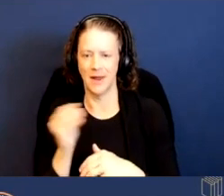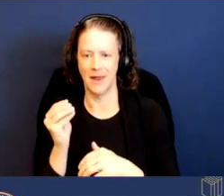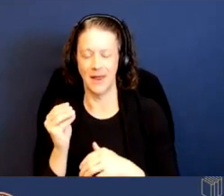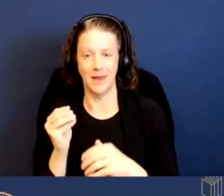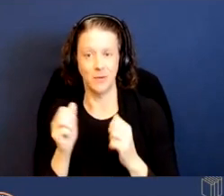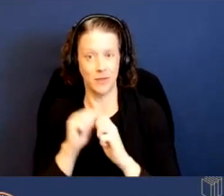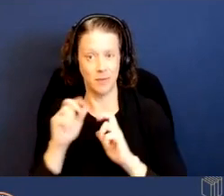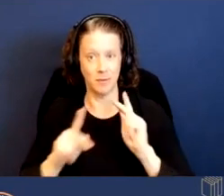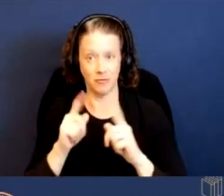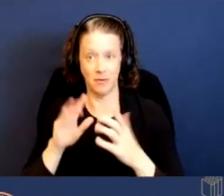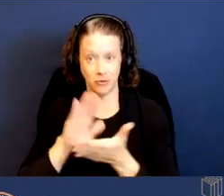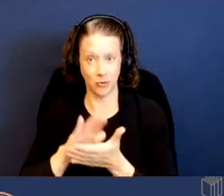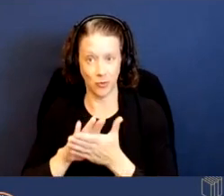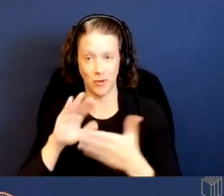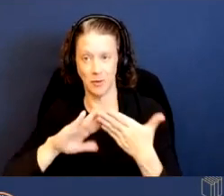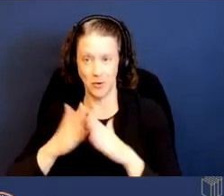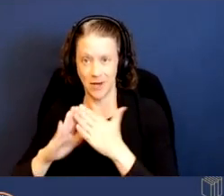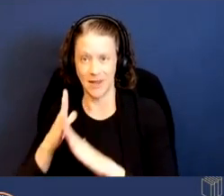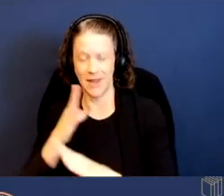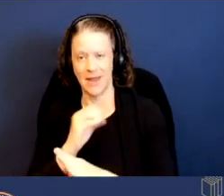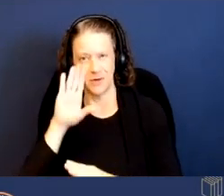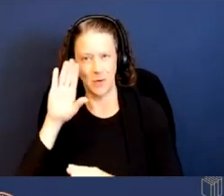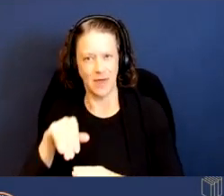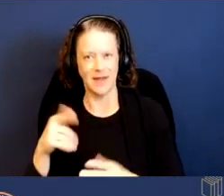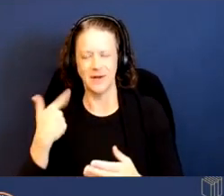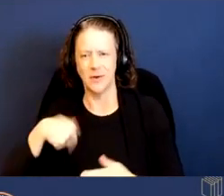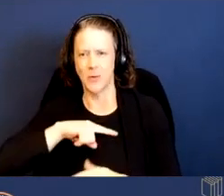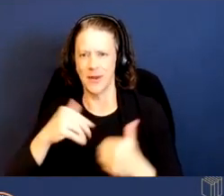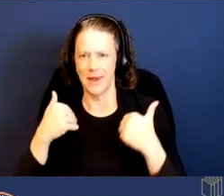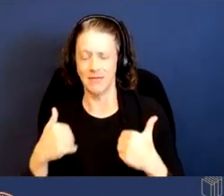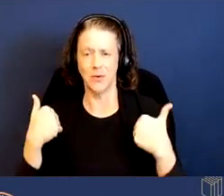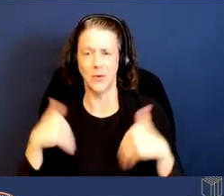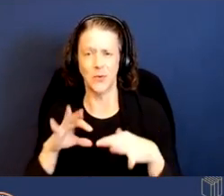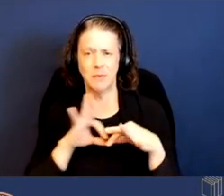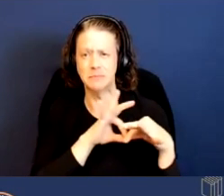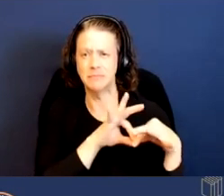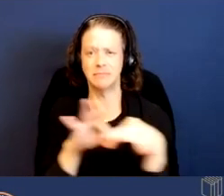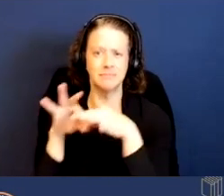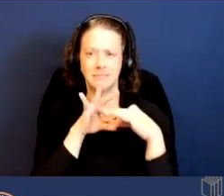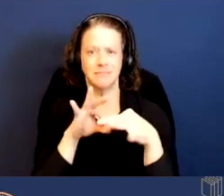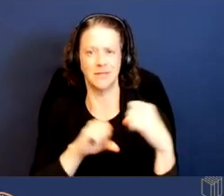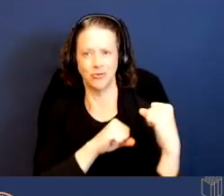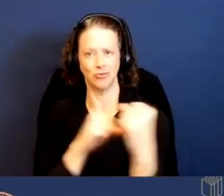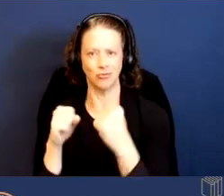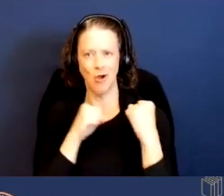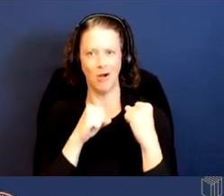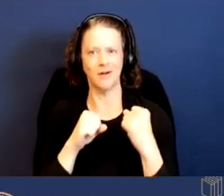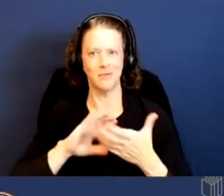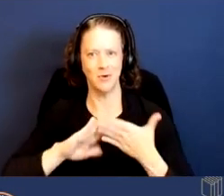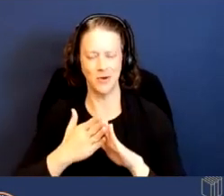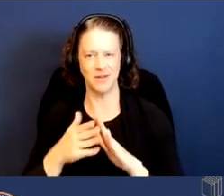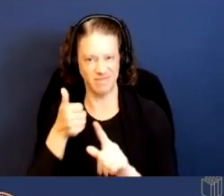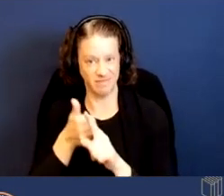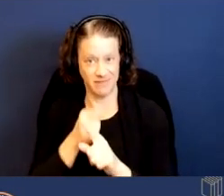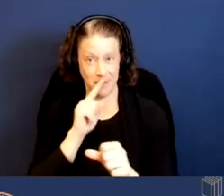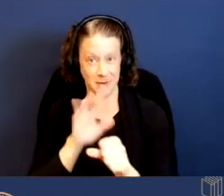from our school community, and know that we have a very tight knit, strong community that is committed to not